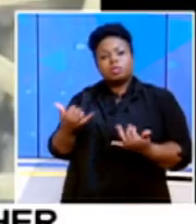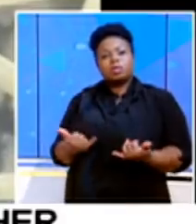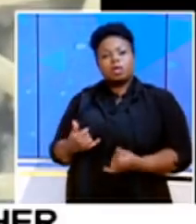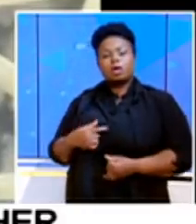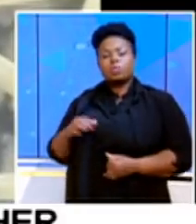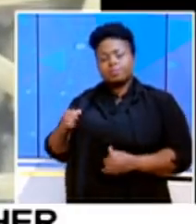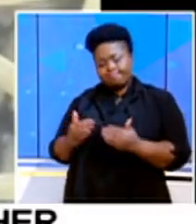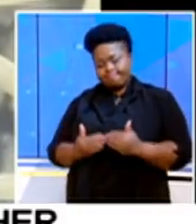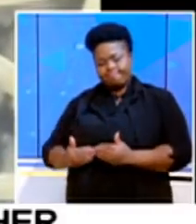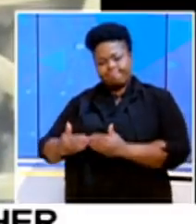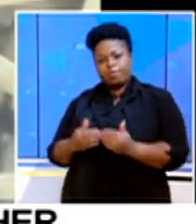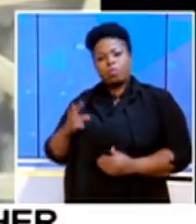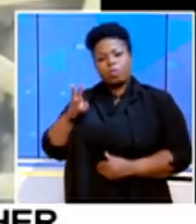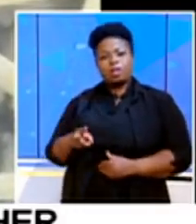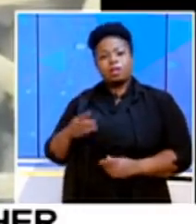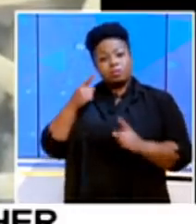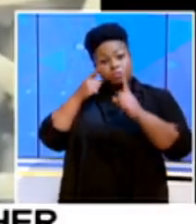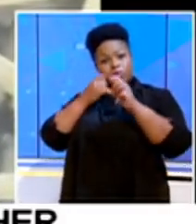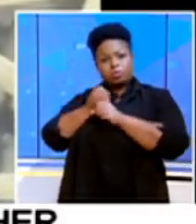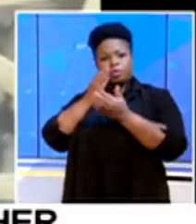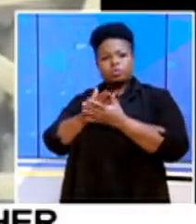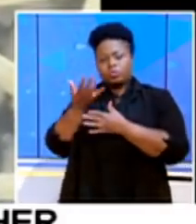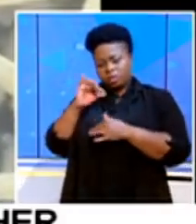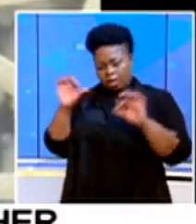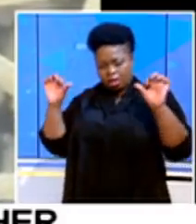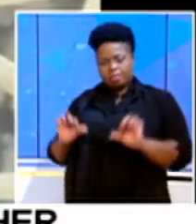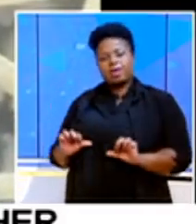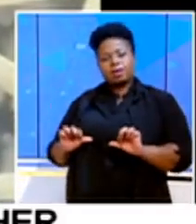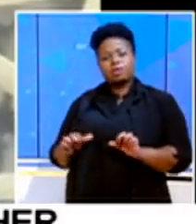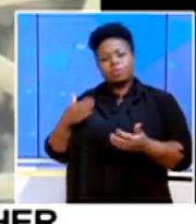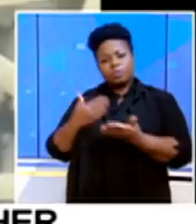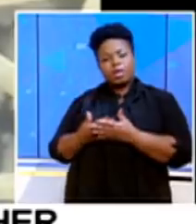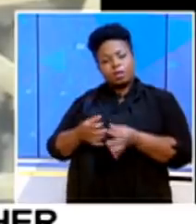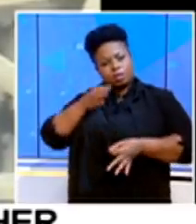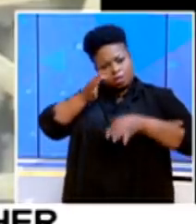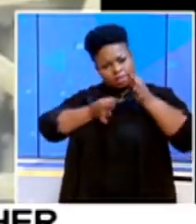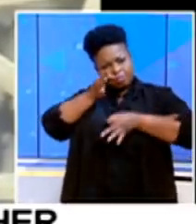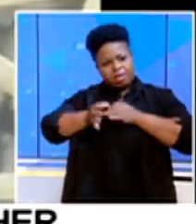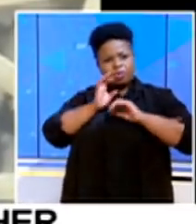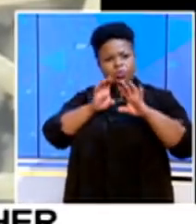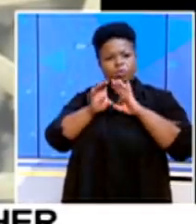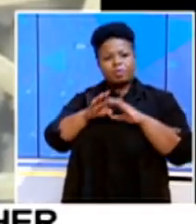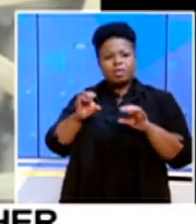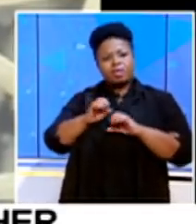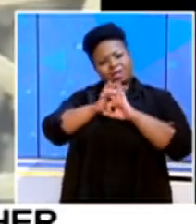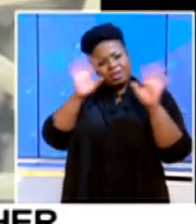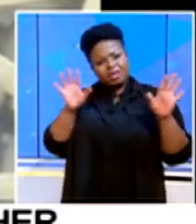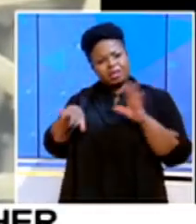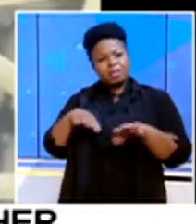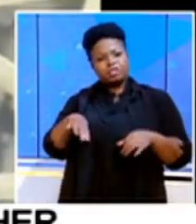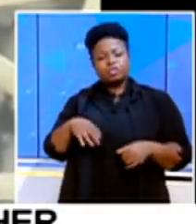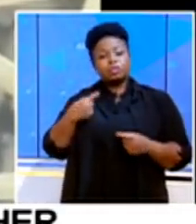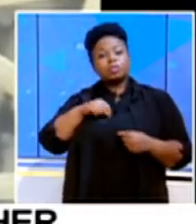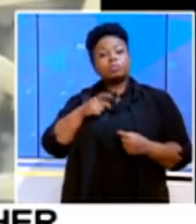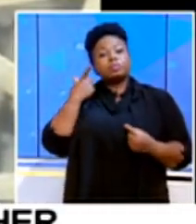with maximum care and making sure that we still come back to yourselves and communicate the kind of actions that are